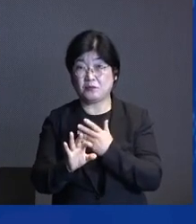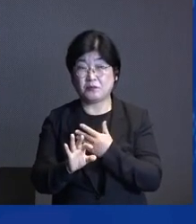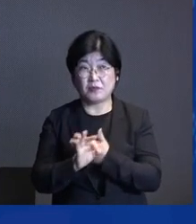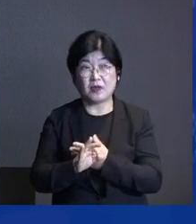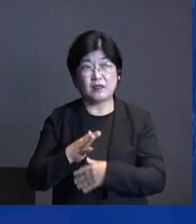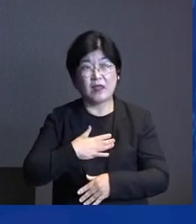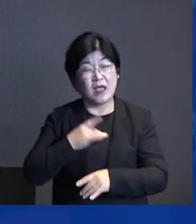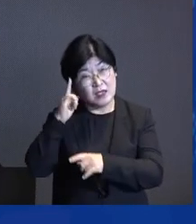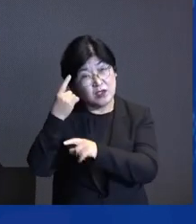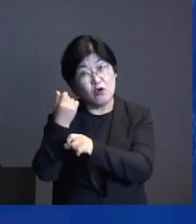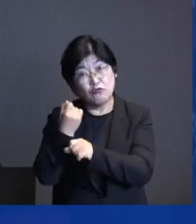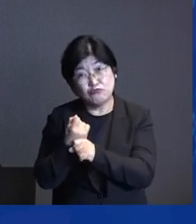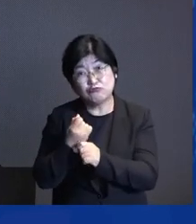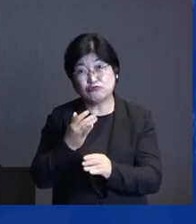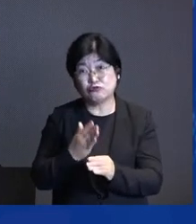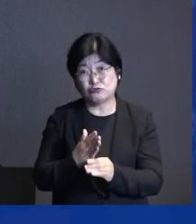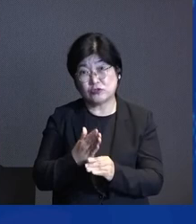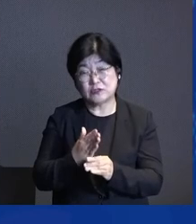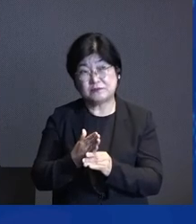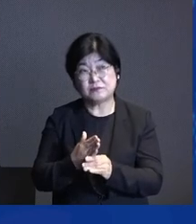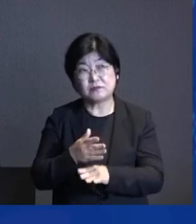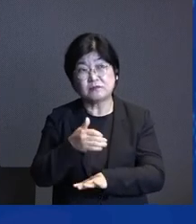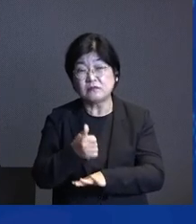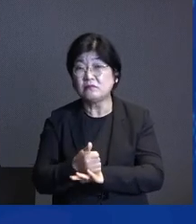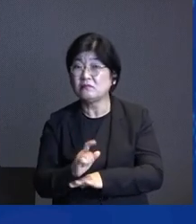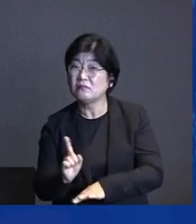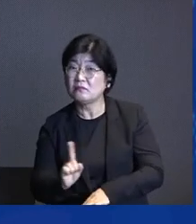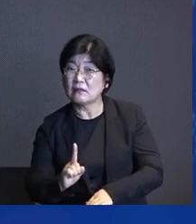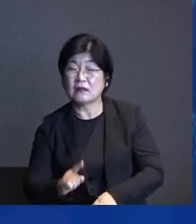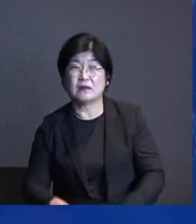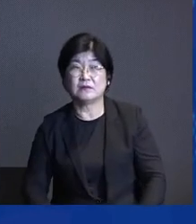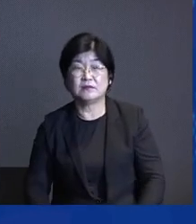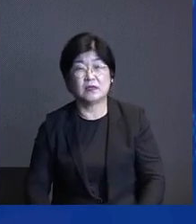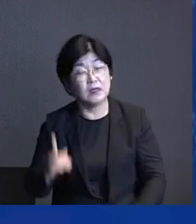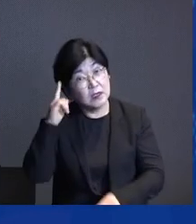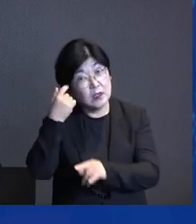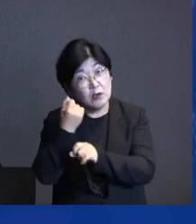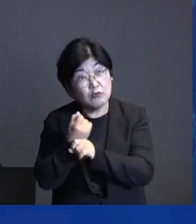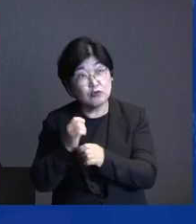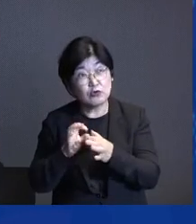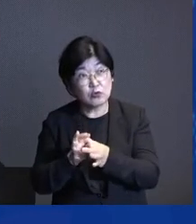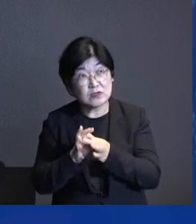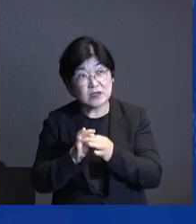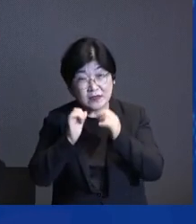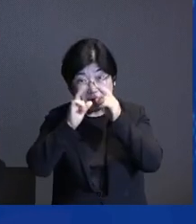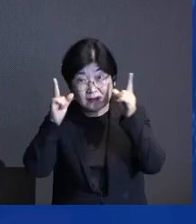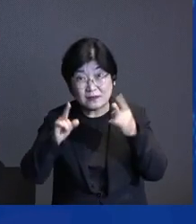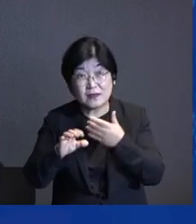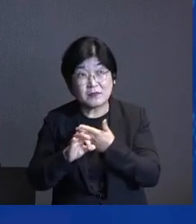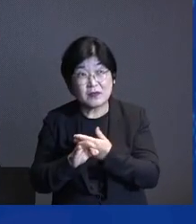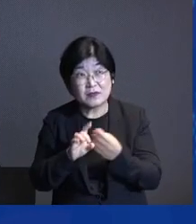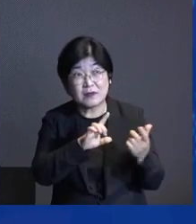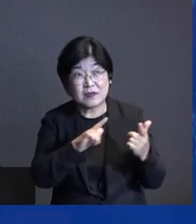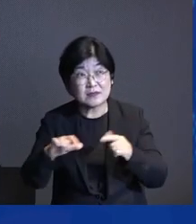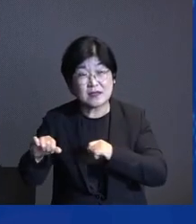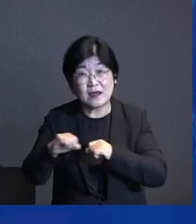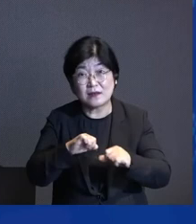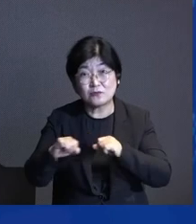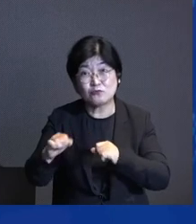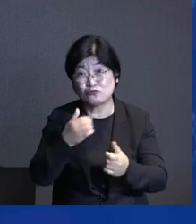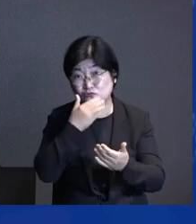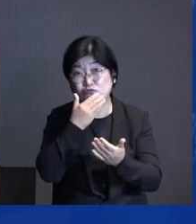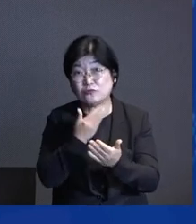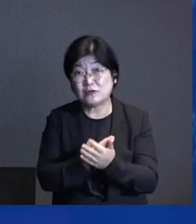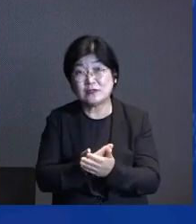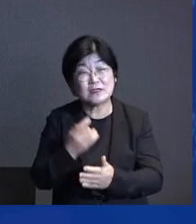I found that it was confirmed from the research that the various activity is very important to promote the concept